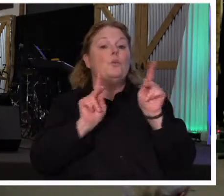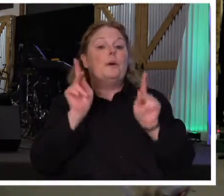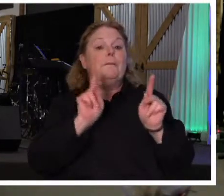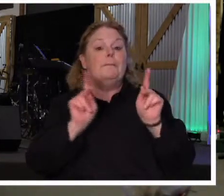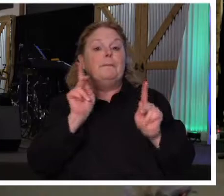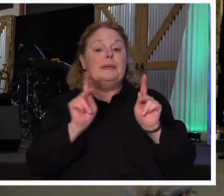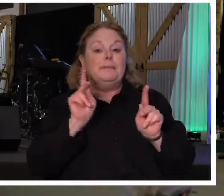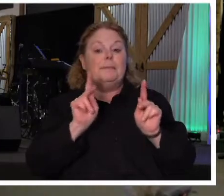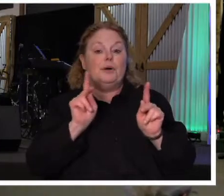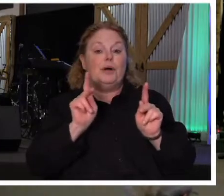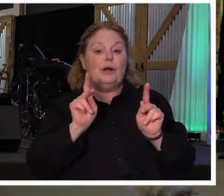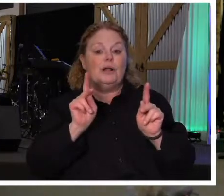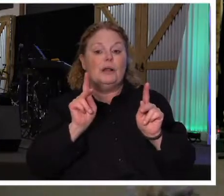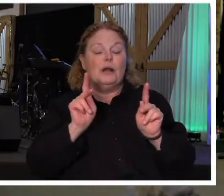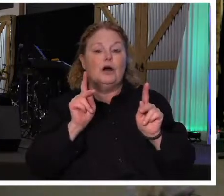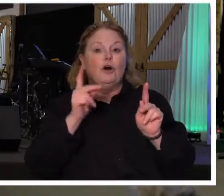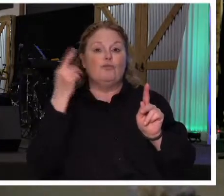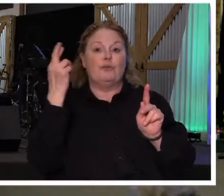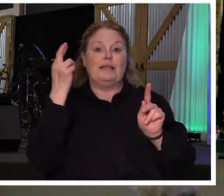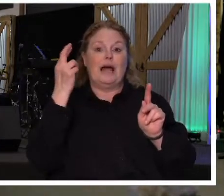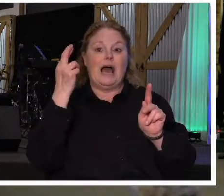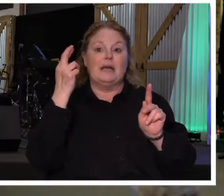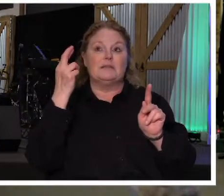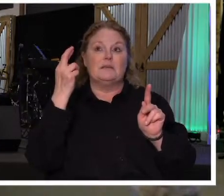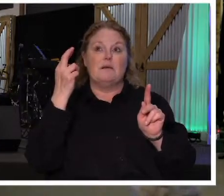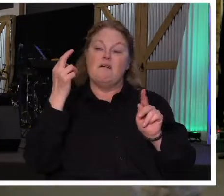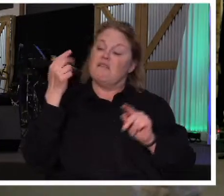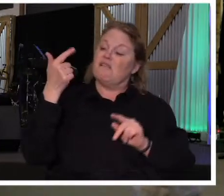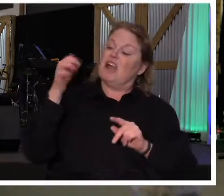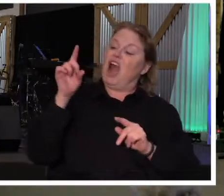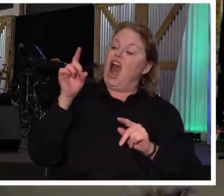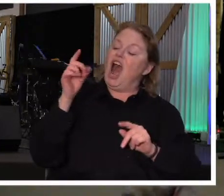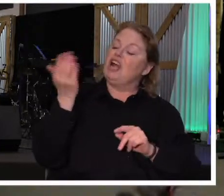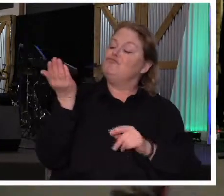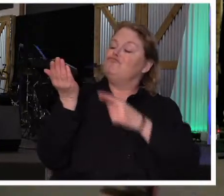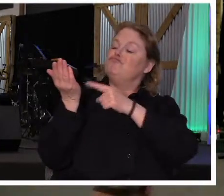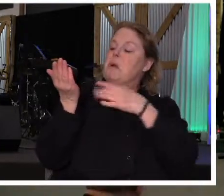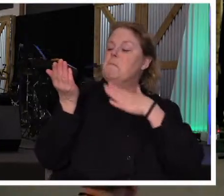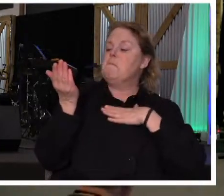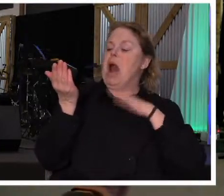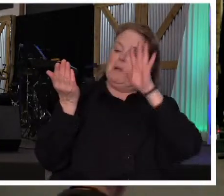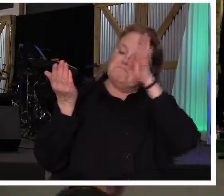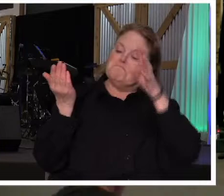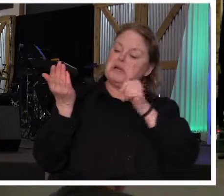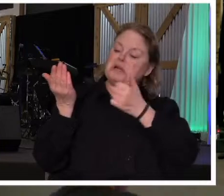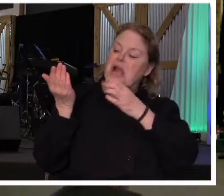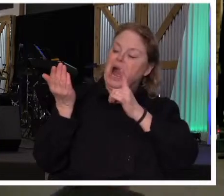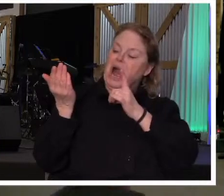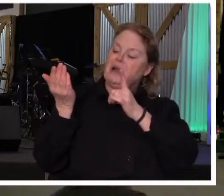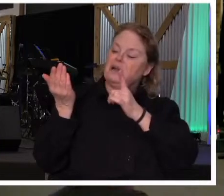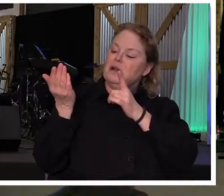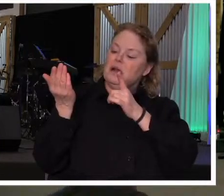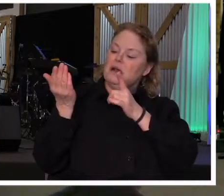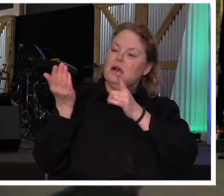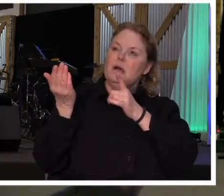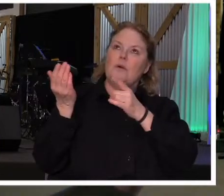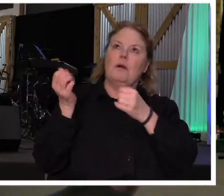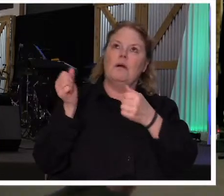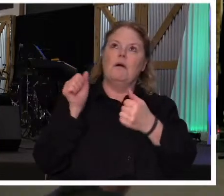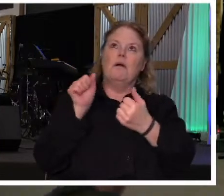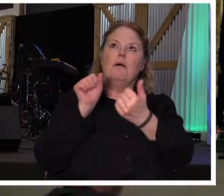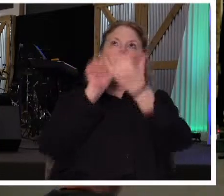from the place where God is a concept into the place where he is a reality, and they encounter the reality of the presence of God,